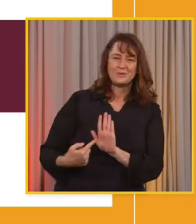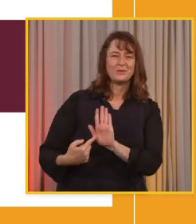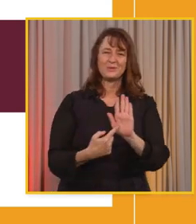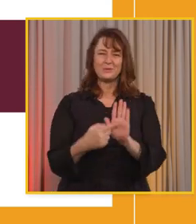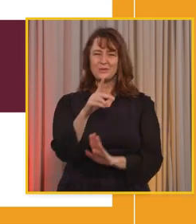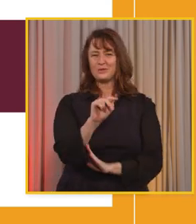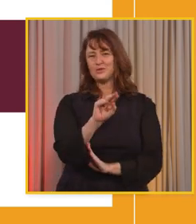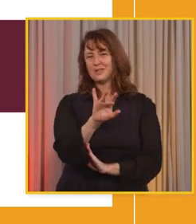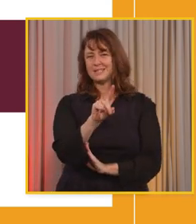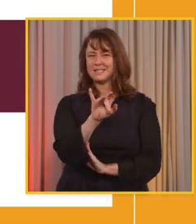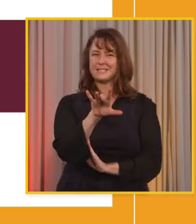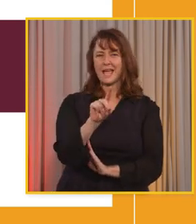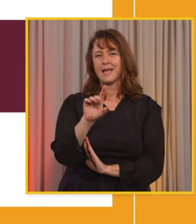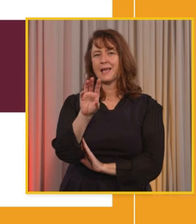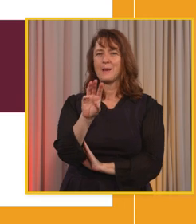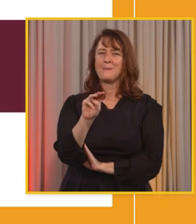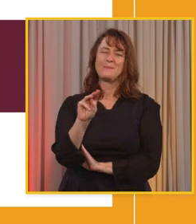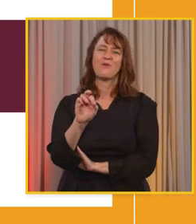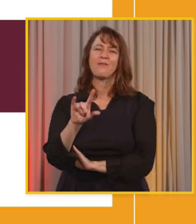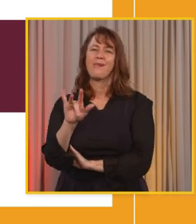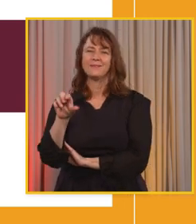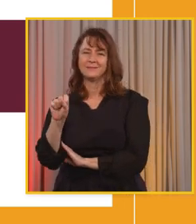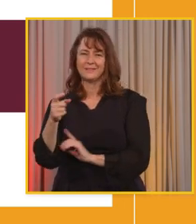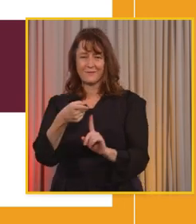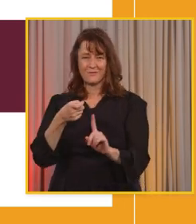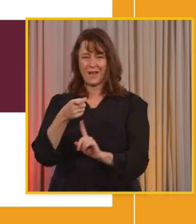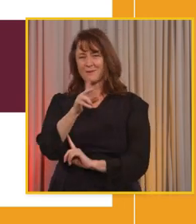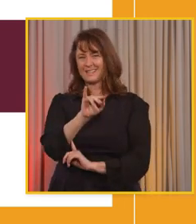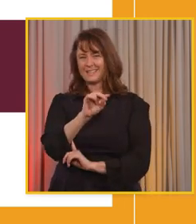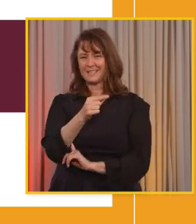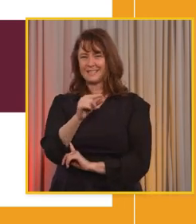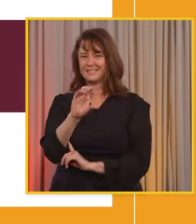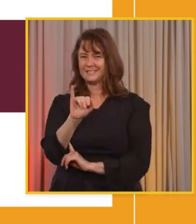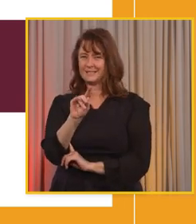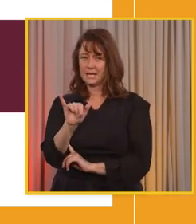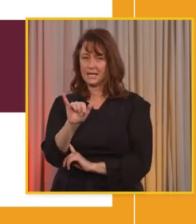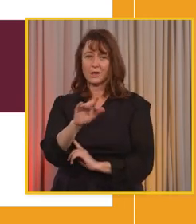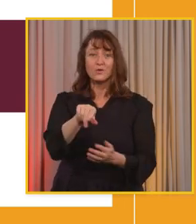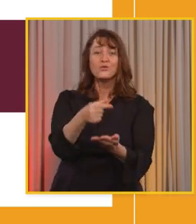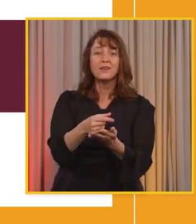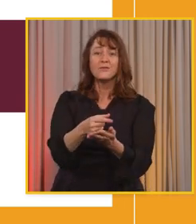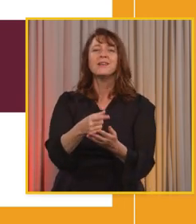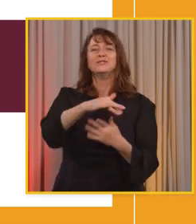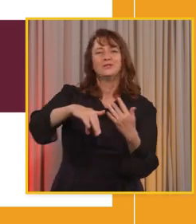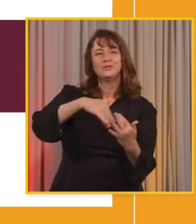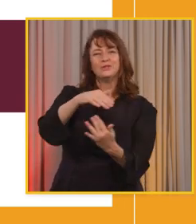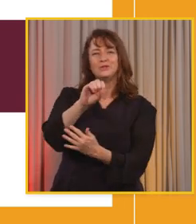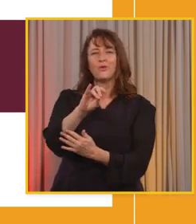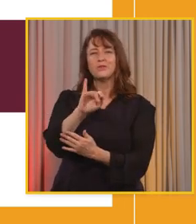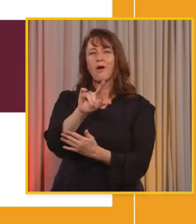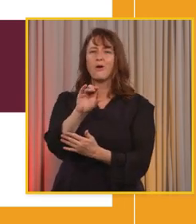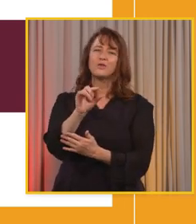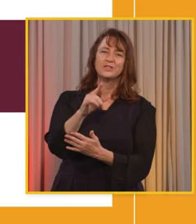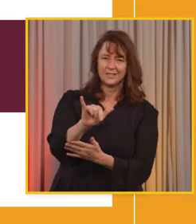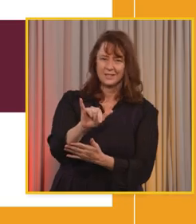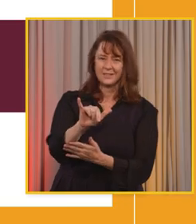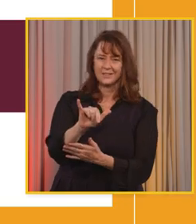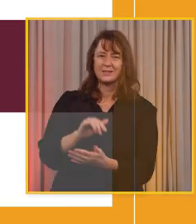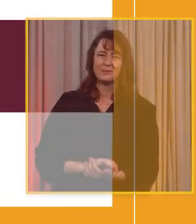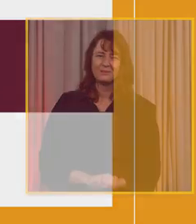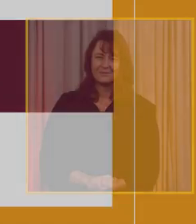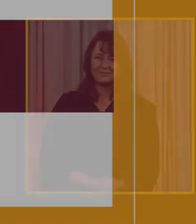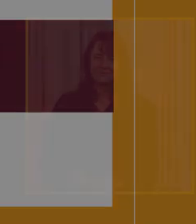introduce valedictorian Trinidad Morales Garza of King City, who is graduating in